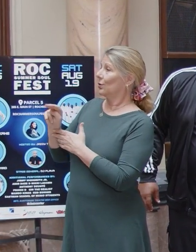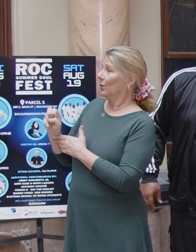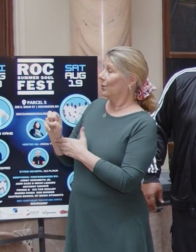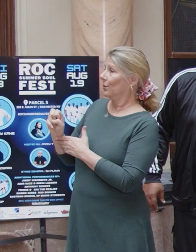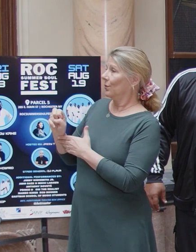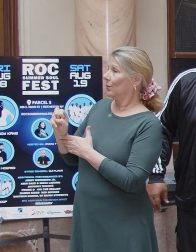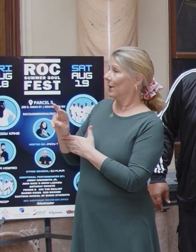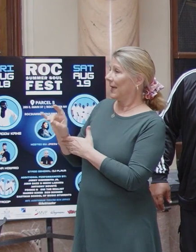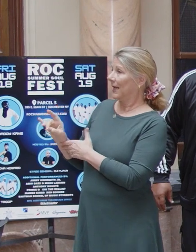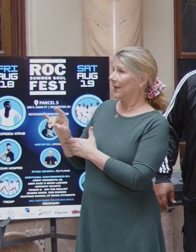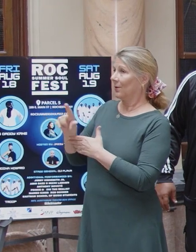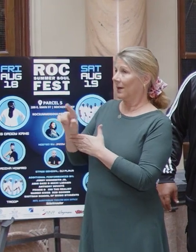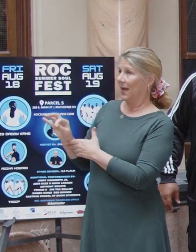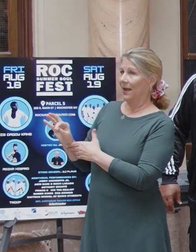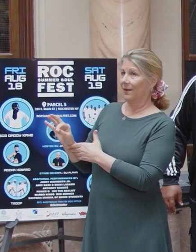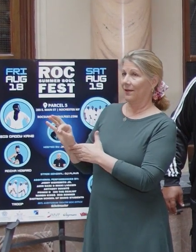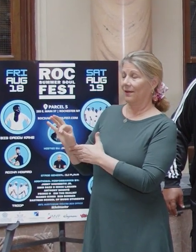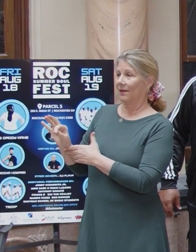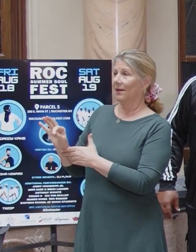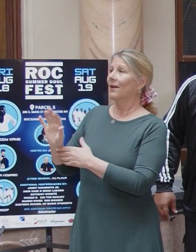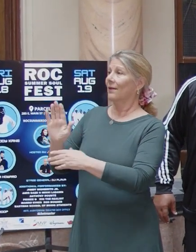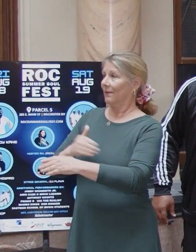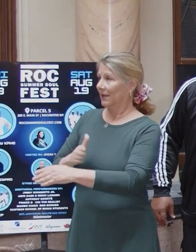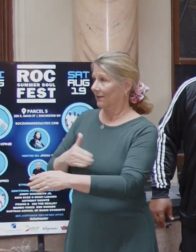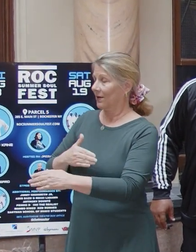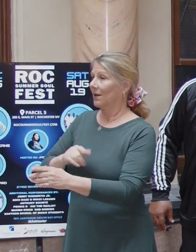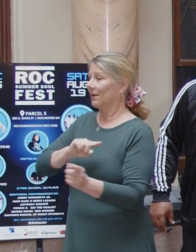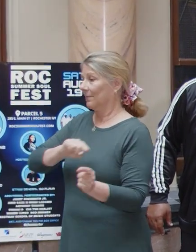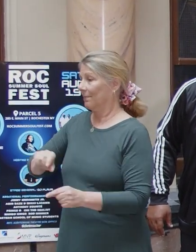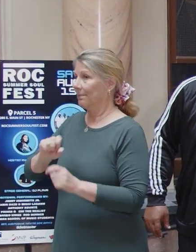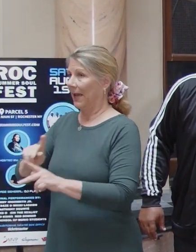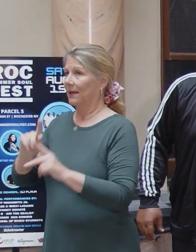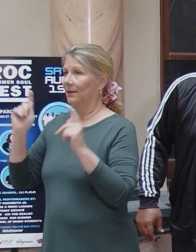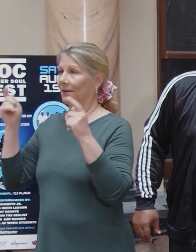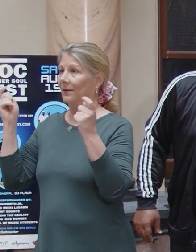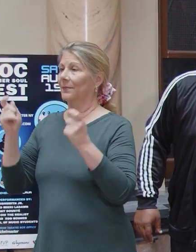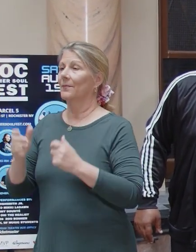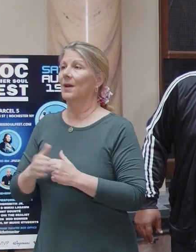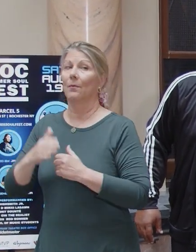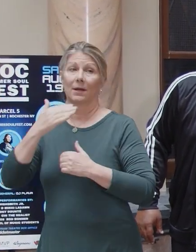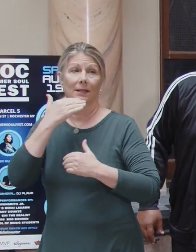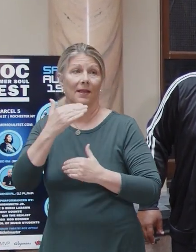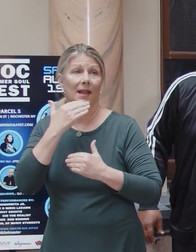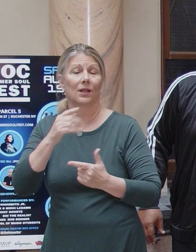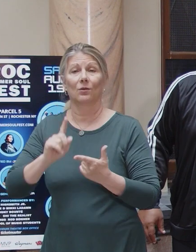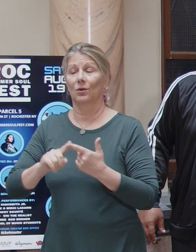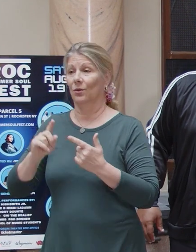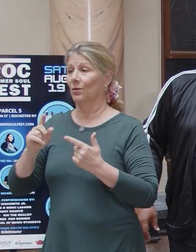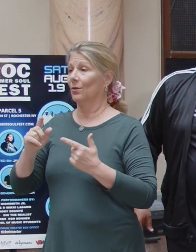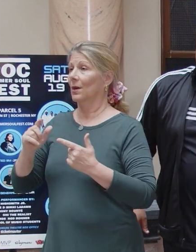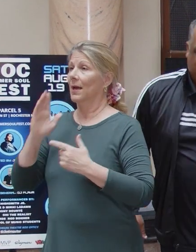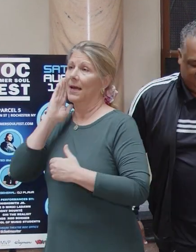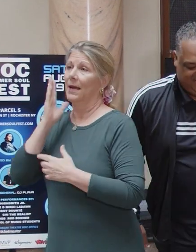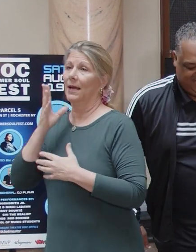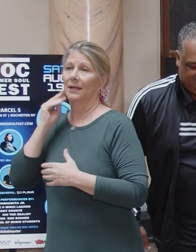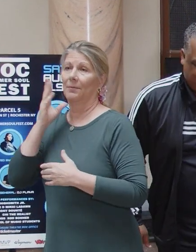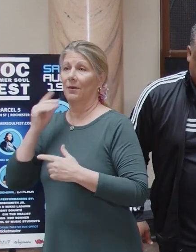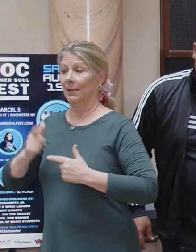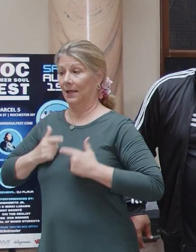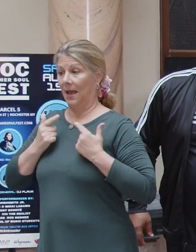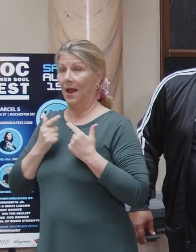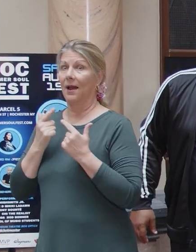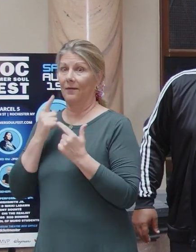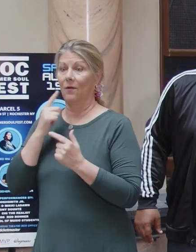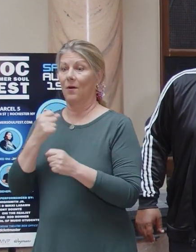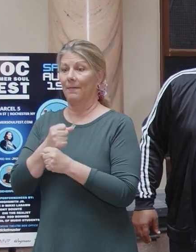back. I want to take a moment to thank Varick and the team at Experience Live for helping us make this festival possible. This